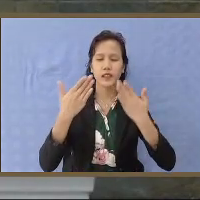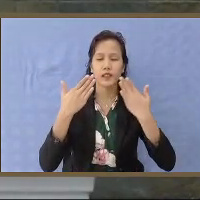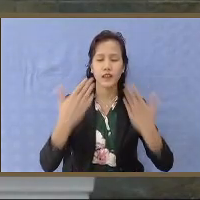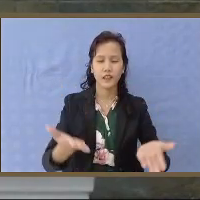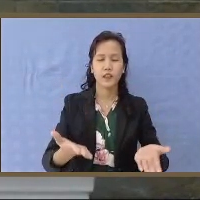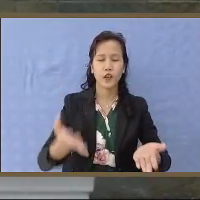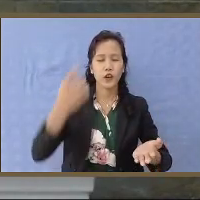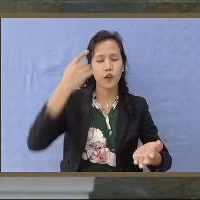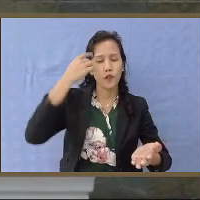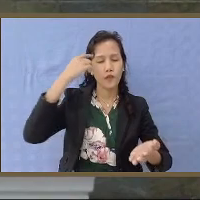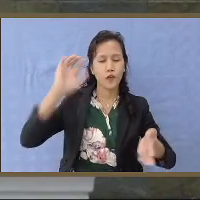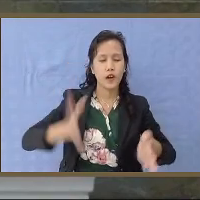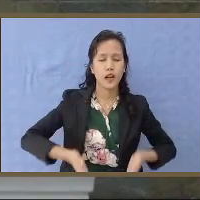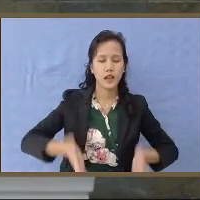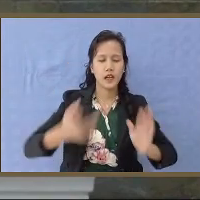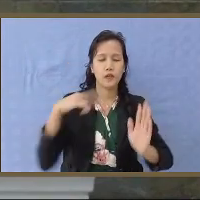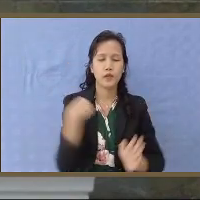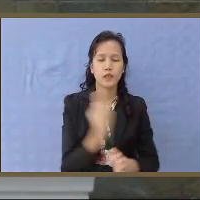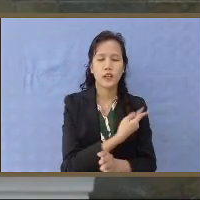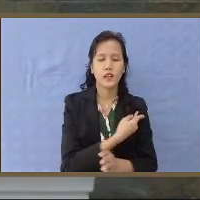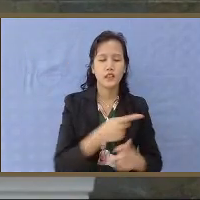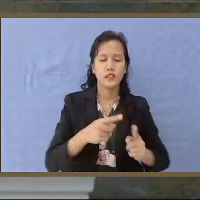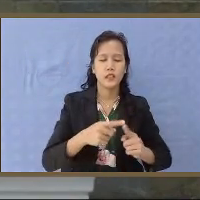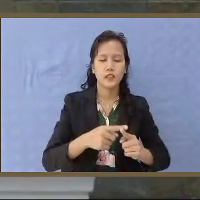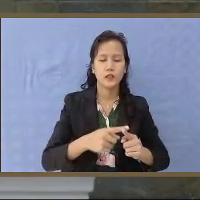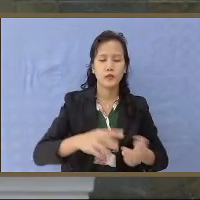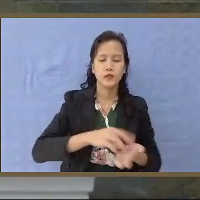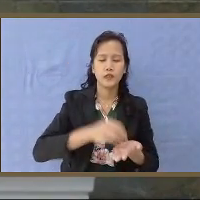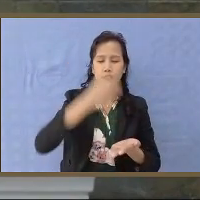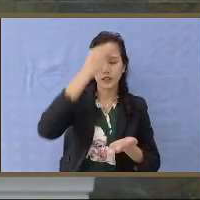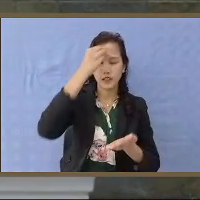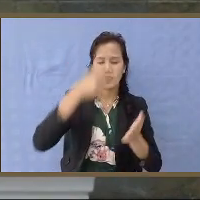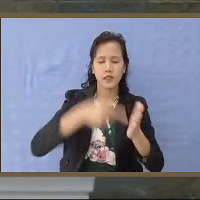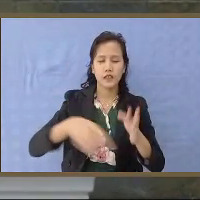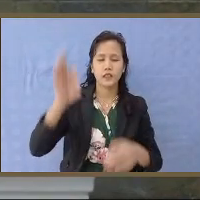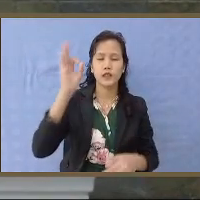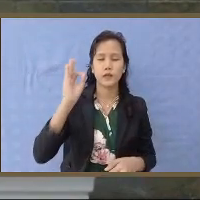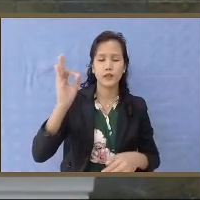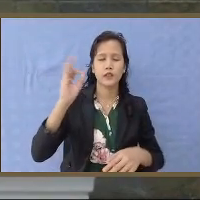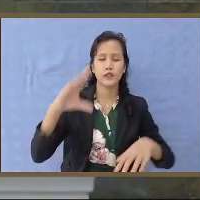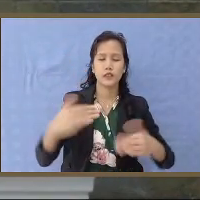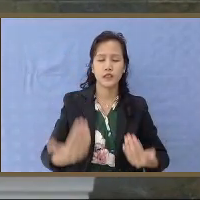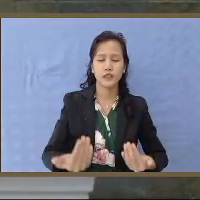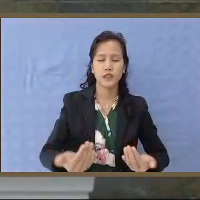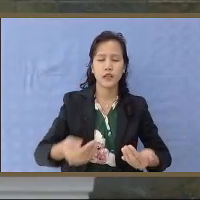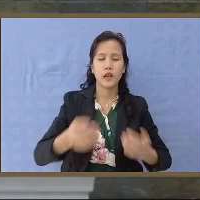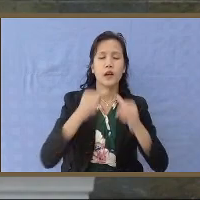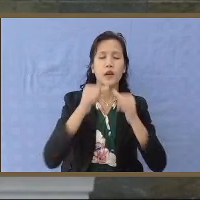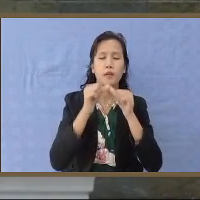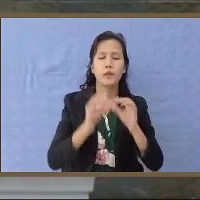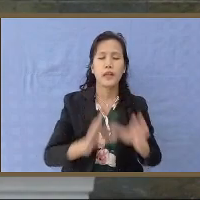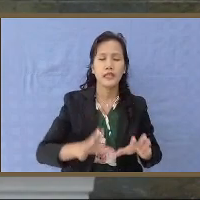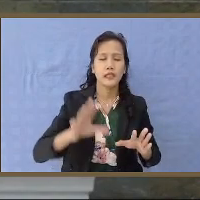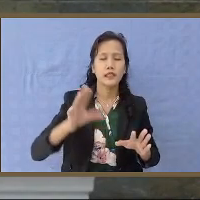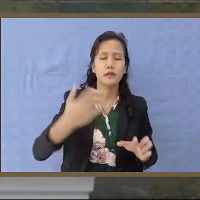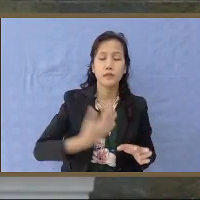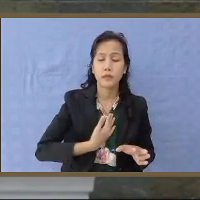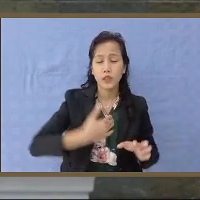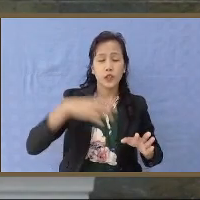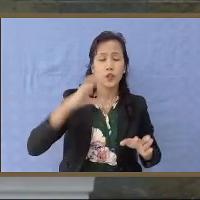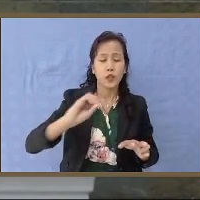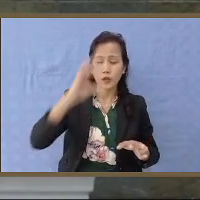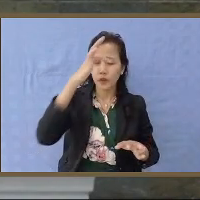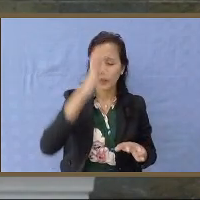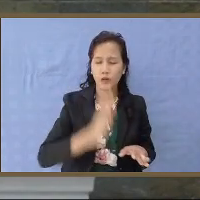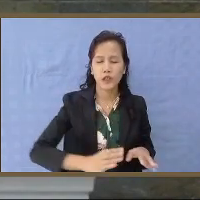Thank you for allowing us to hear this message tonight. Bless me, O God, as I